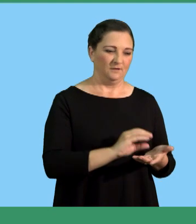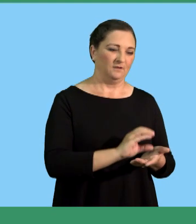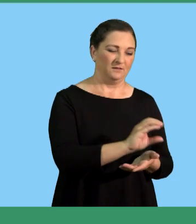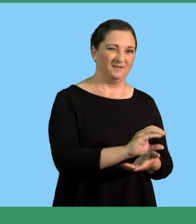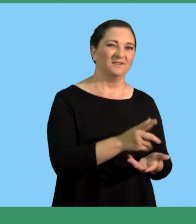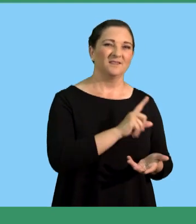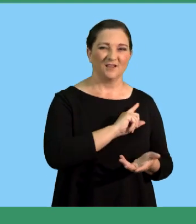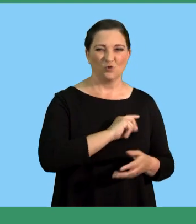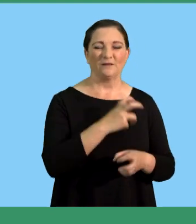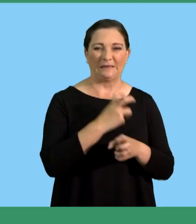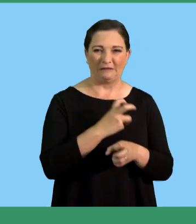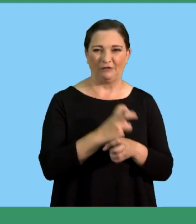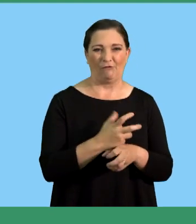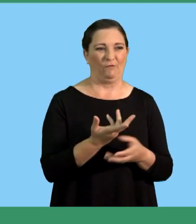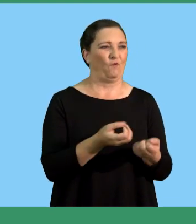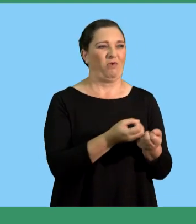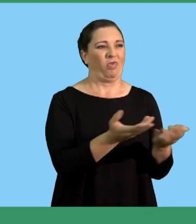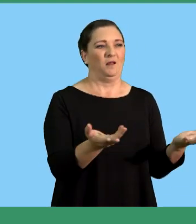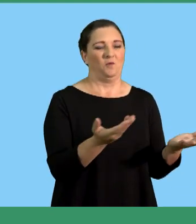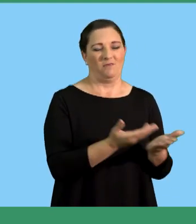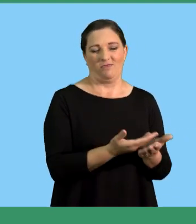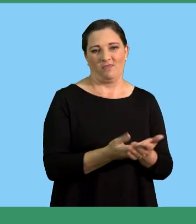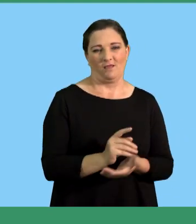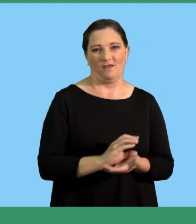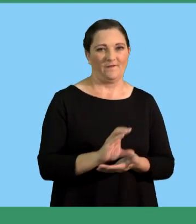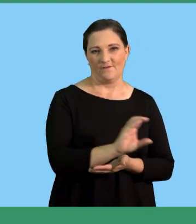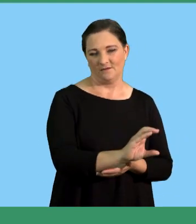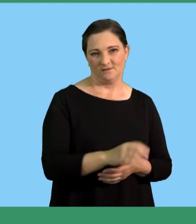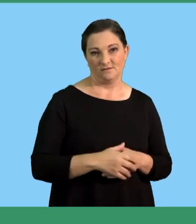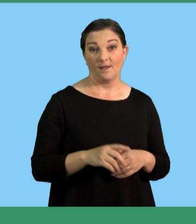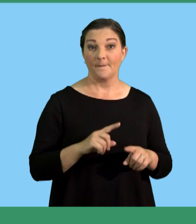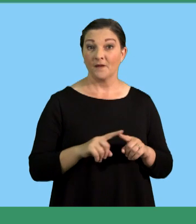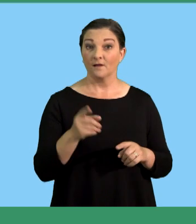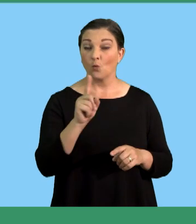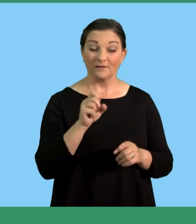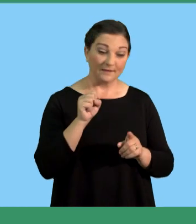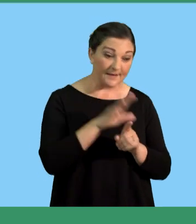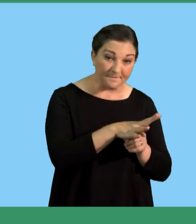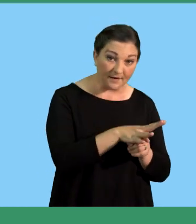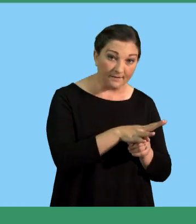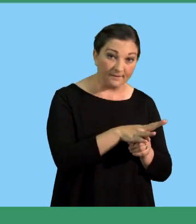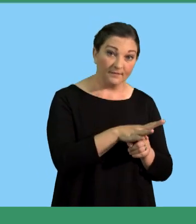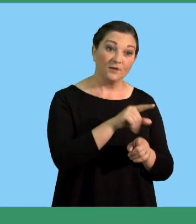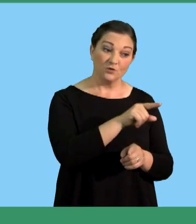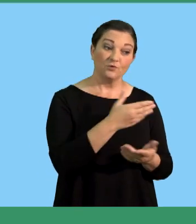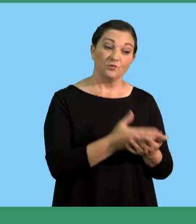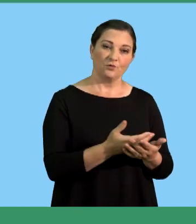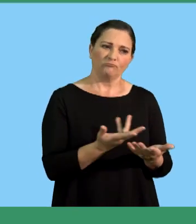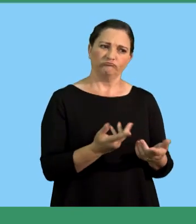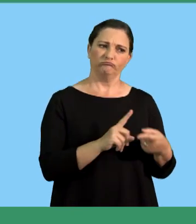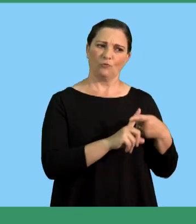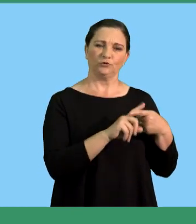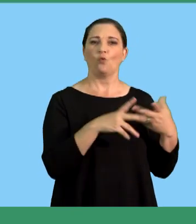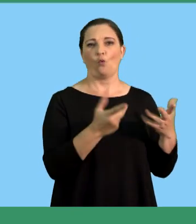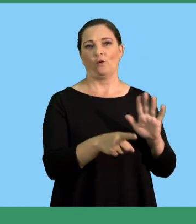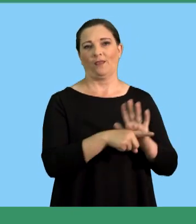difficult for small investors to accumulate. So with that being said, you should know that the impact allows you to either provide